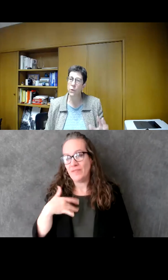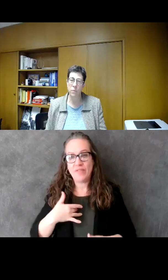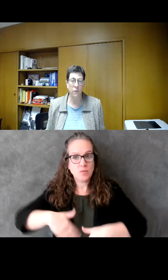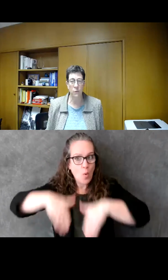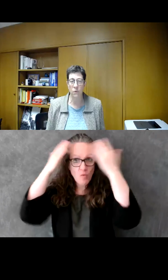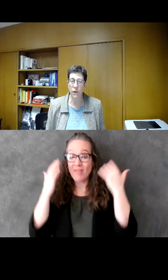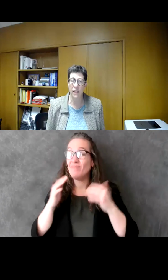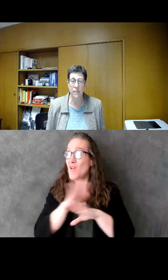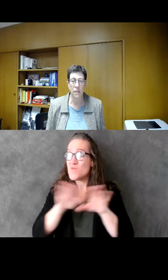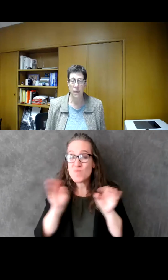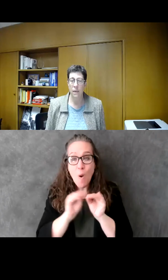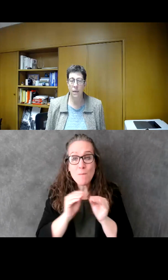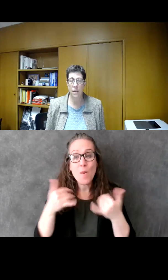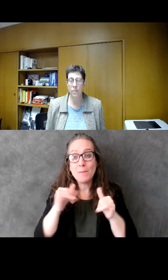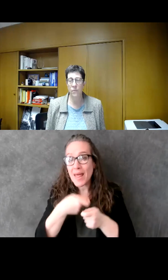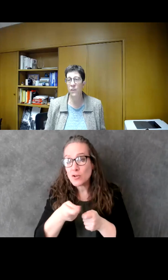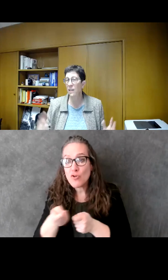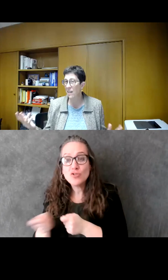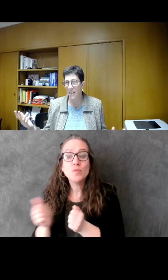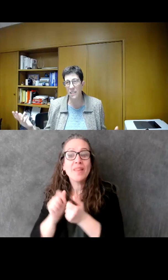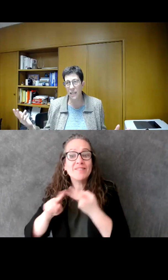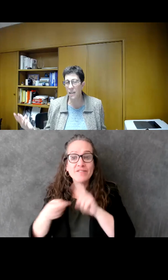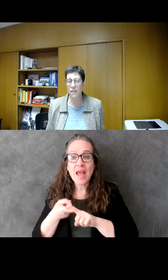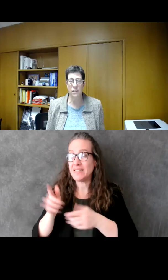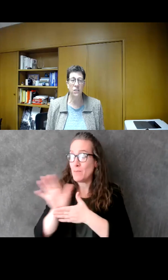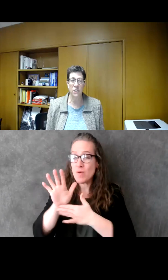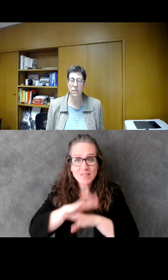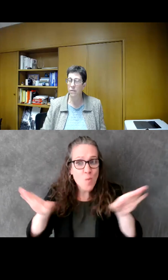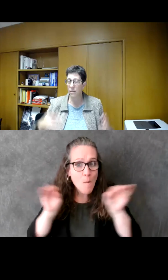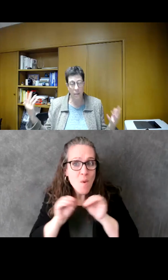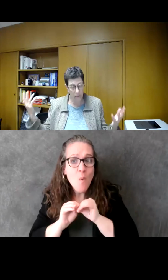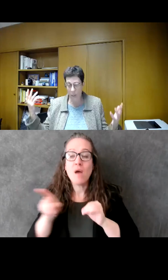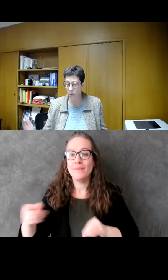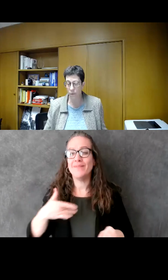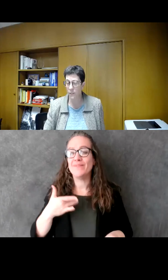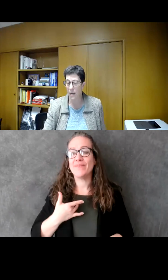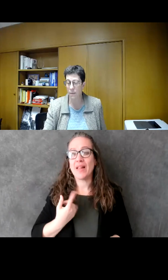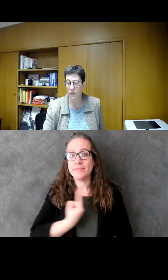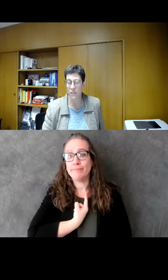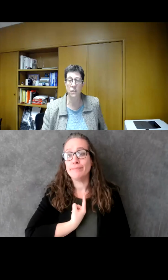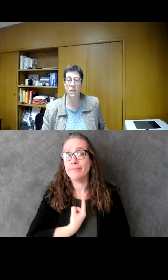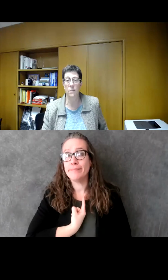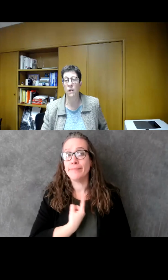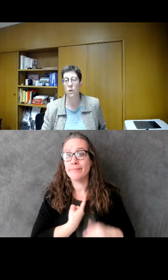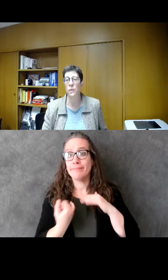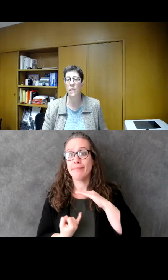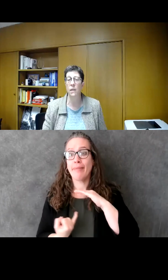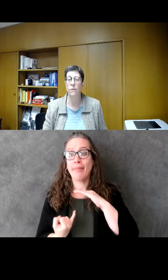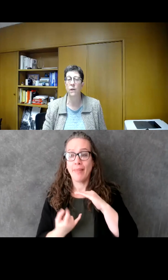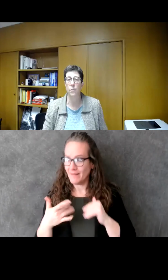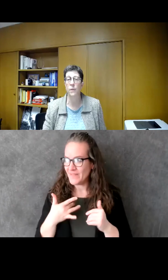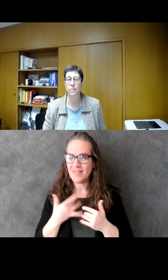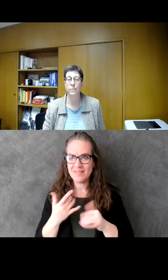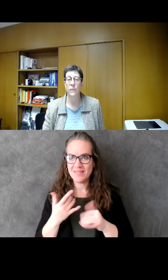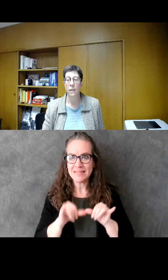bridge, going to the movies with friends, feeling kind of isolated because she just you know, full-time, feels like she needs to be at home taking care of